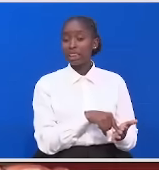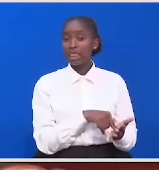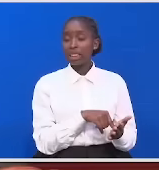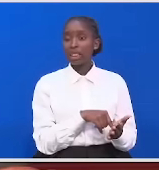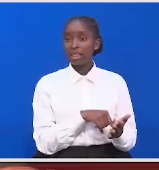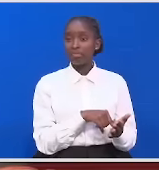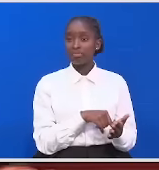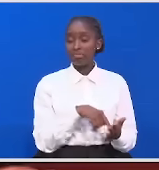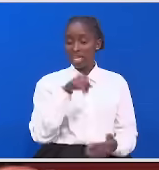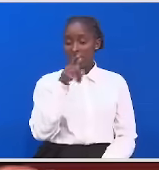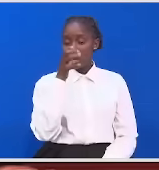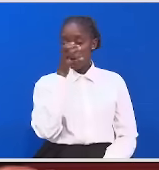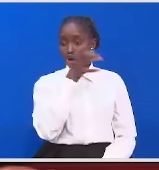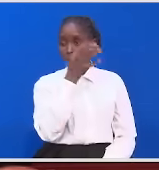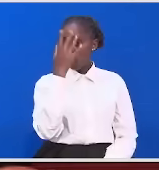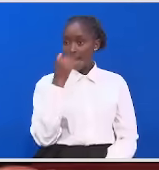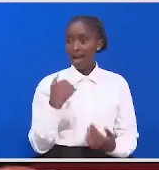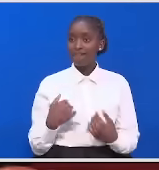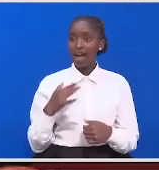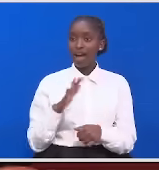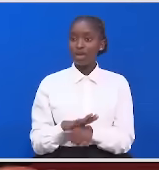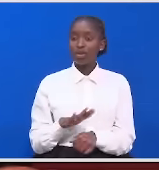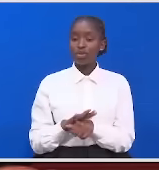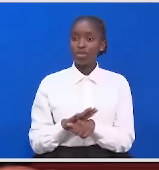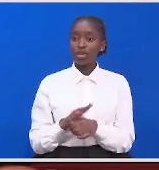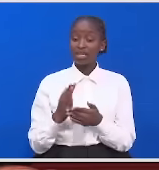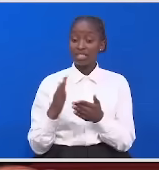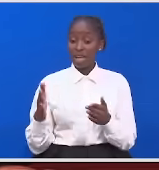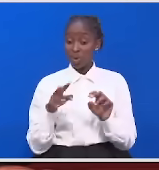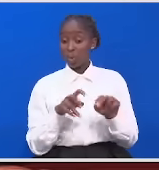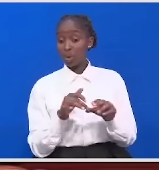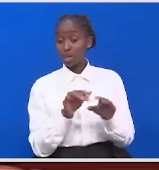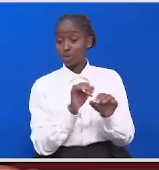I have just to ignore them because there are so many. I have gone through some of them in the social media.